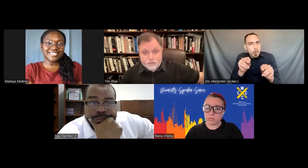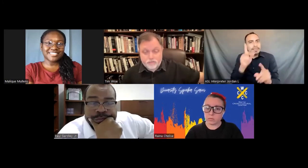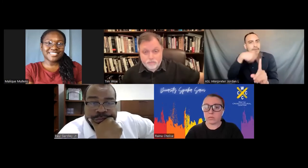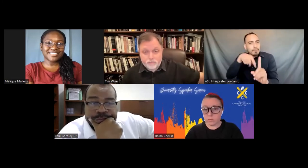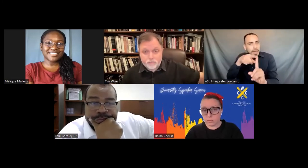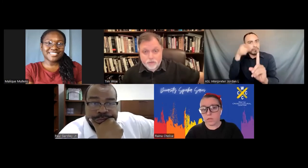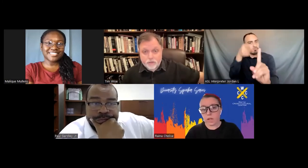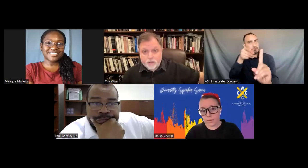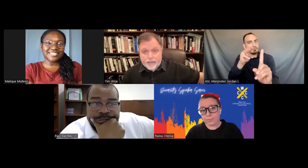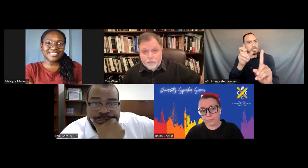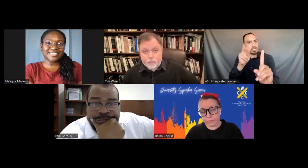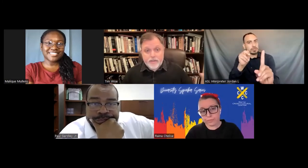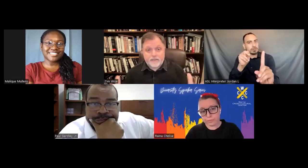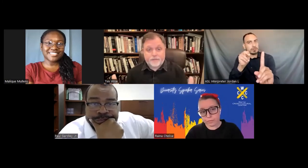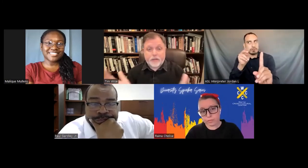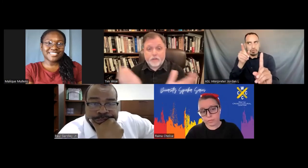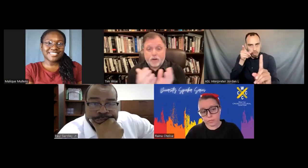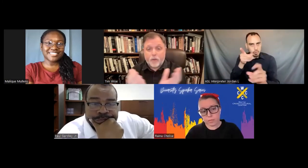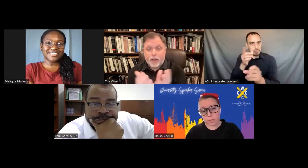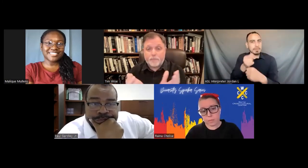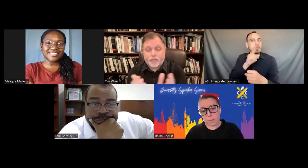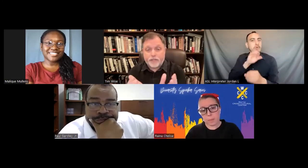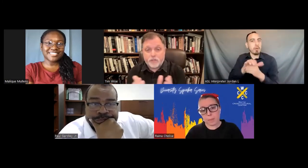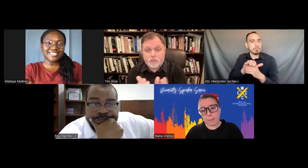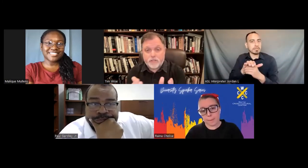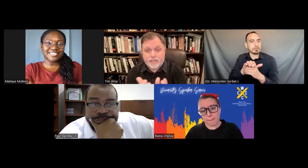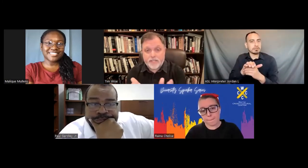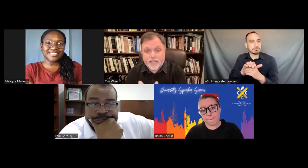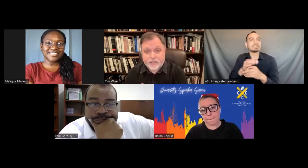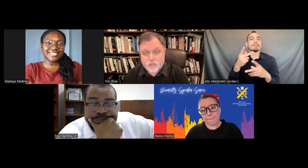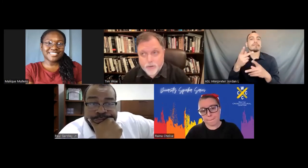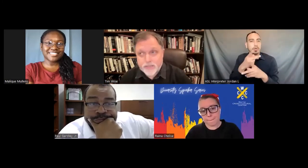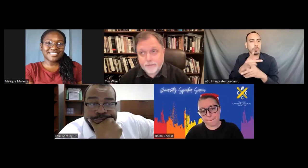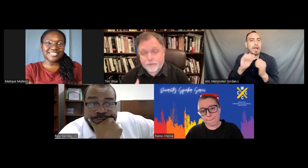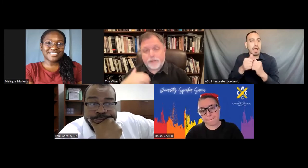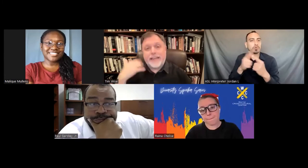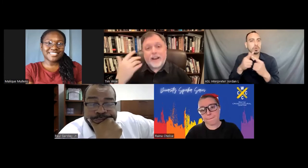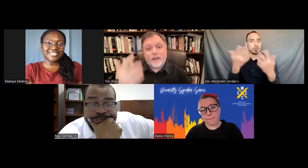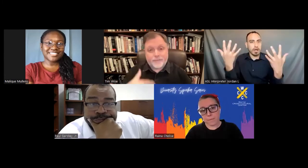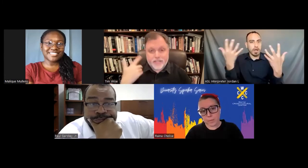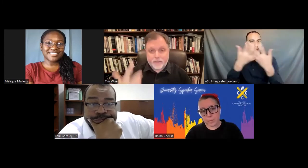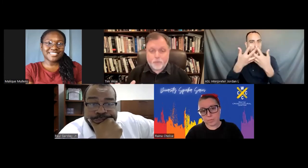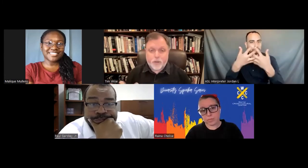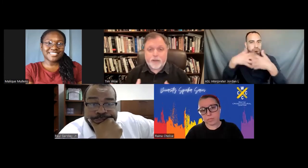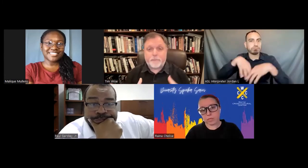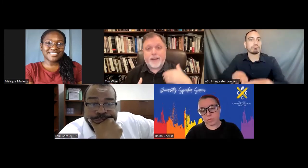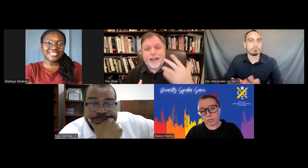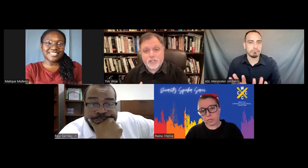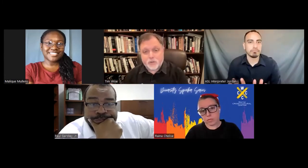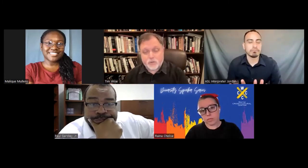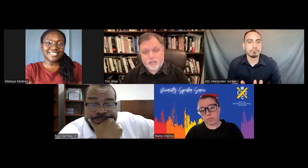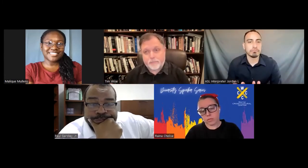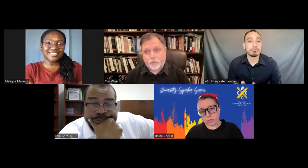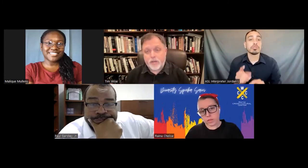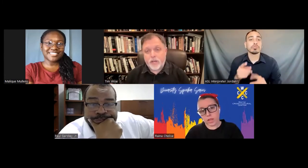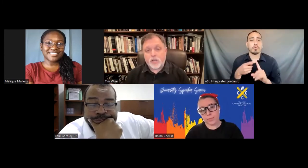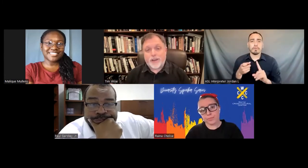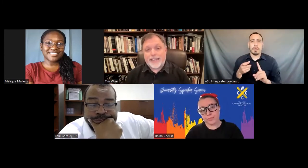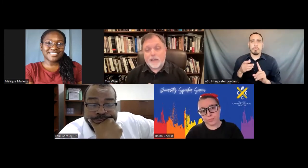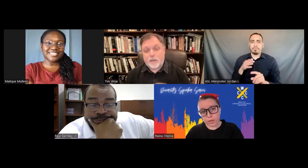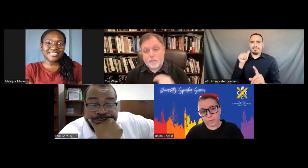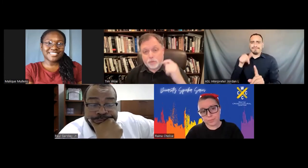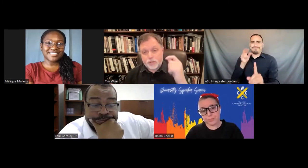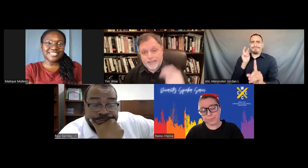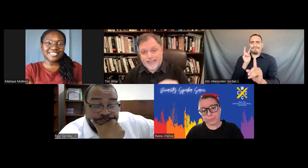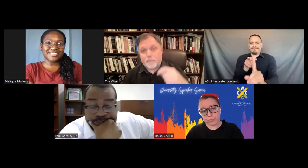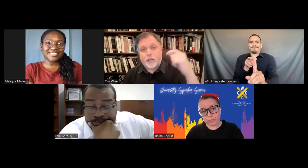you do. And we need to figure out a way to bring those two things together. So I think from a narrative standpoint and a pedagogical standpoint, trying